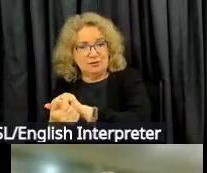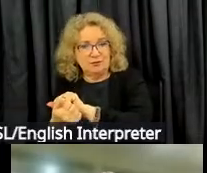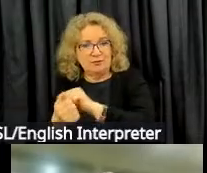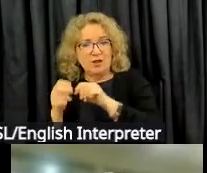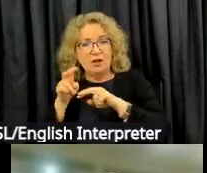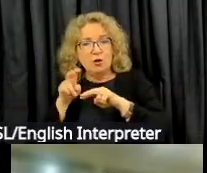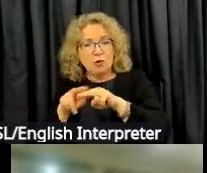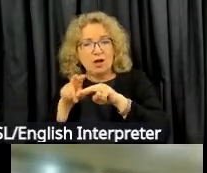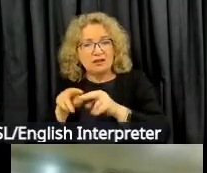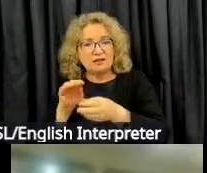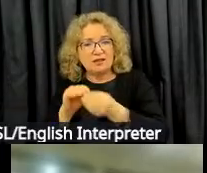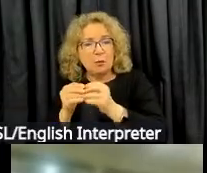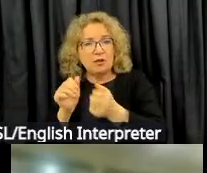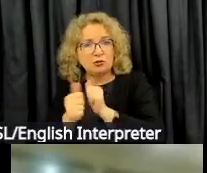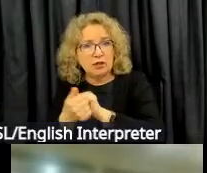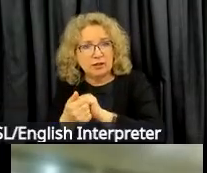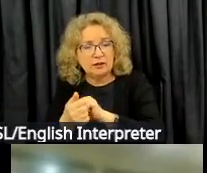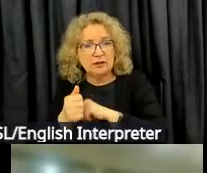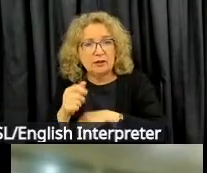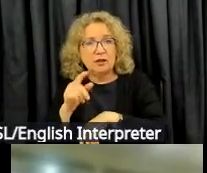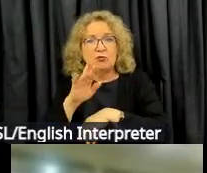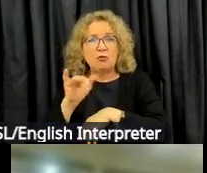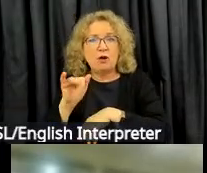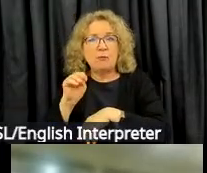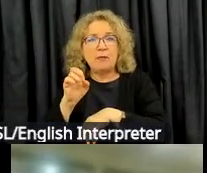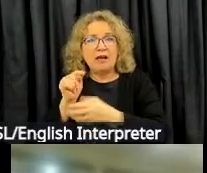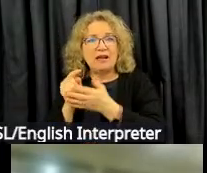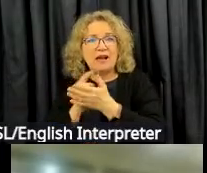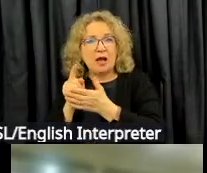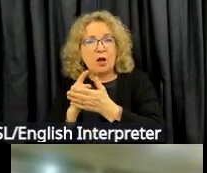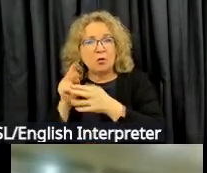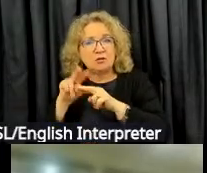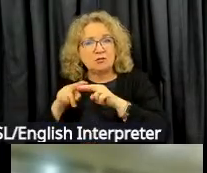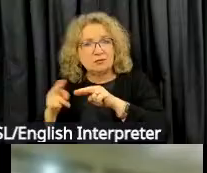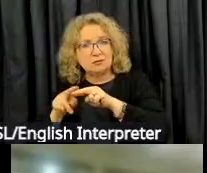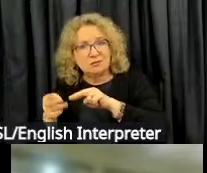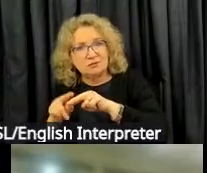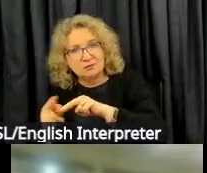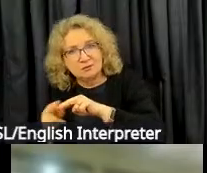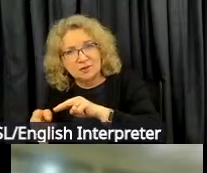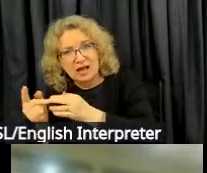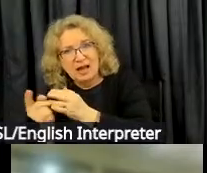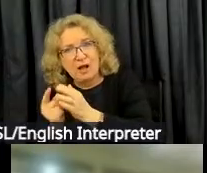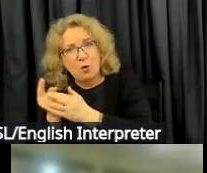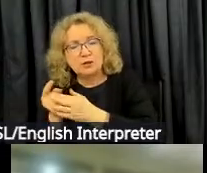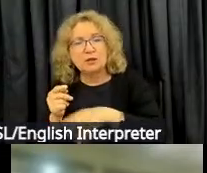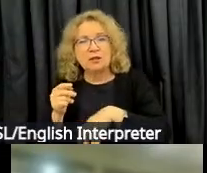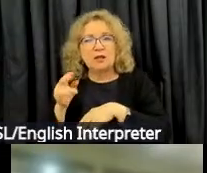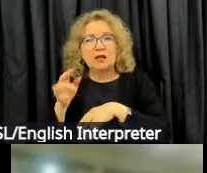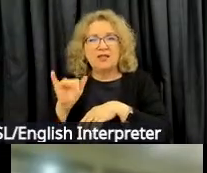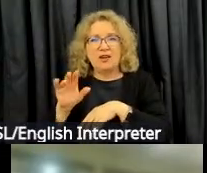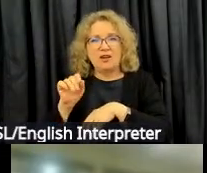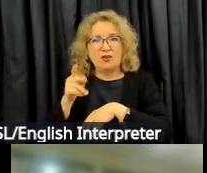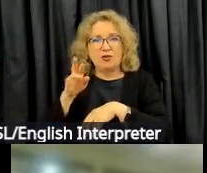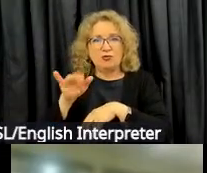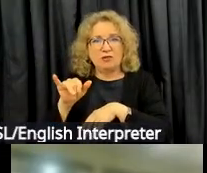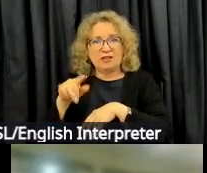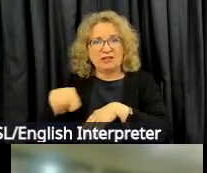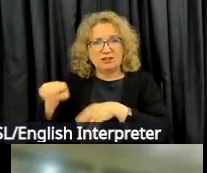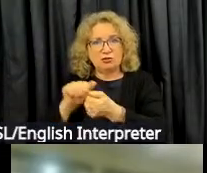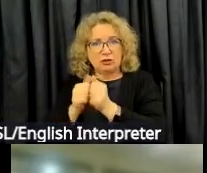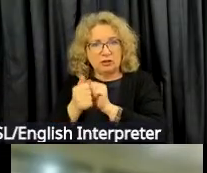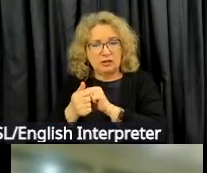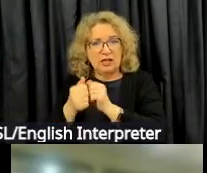is reducing the hours and reducing the routes. The country is changing, economy is